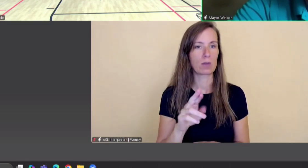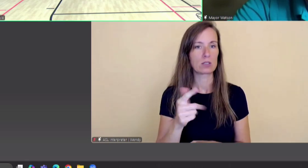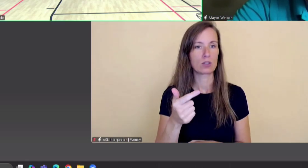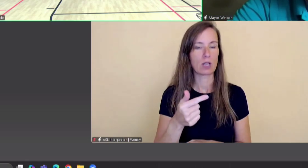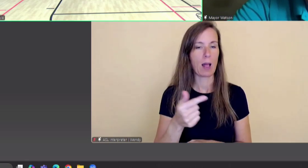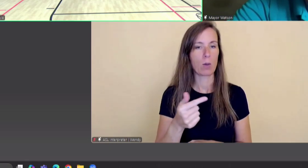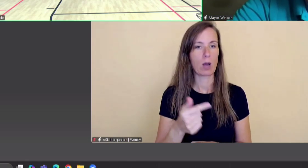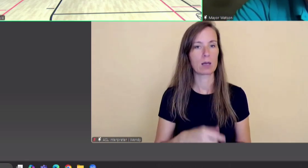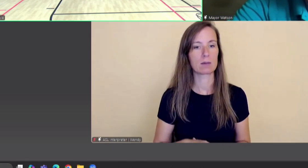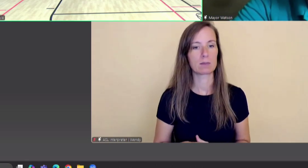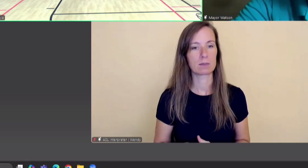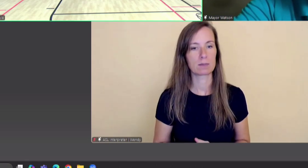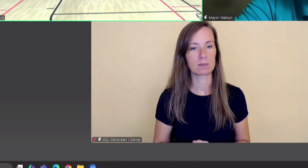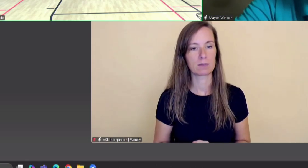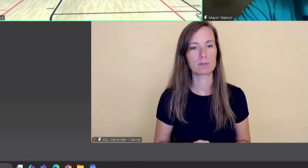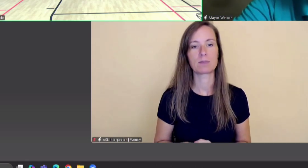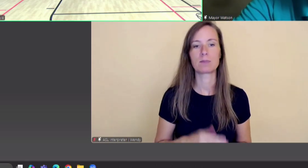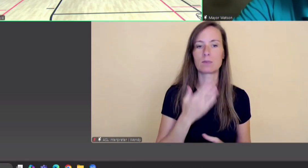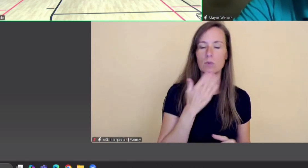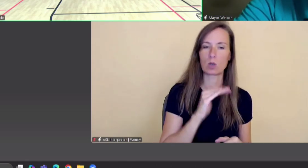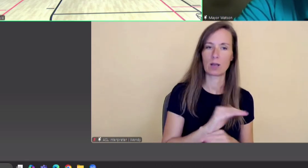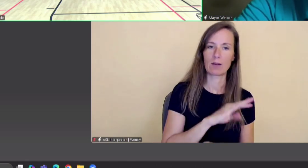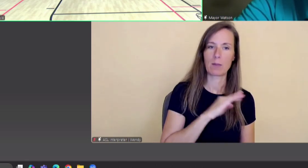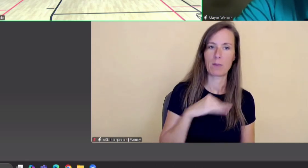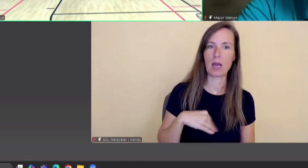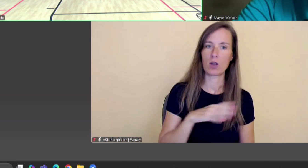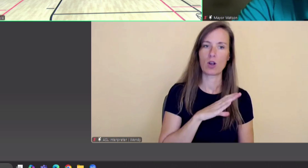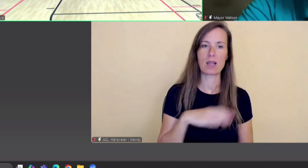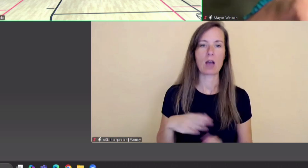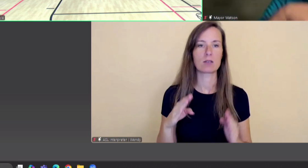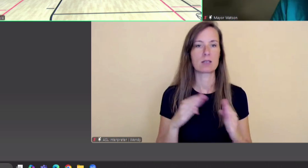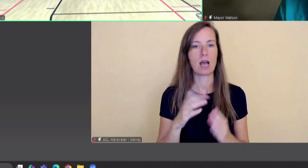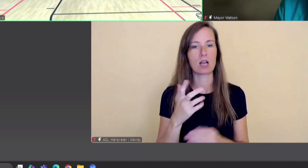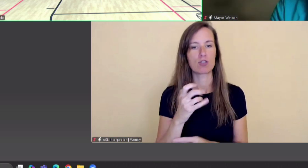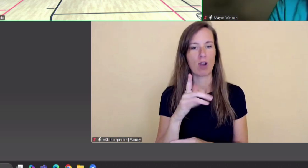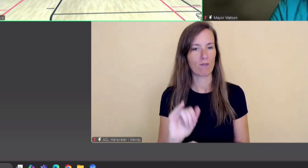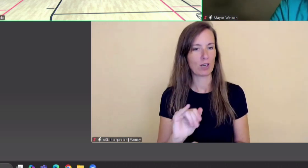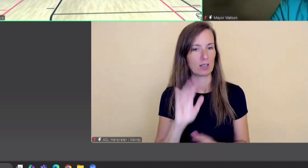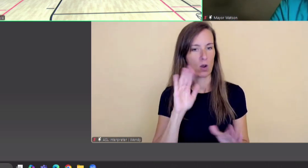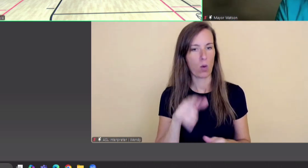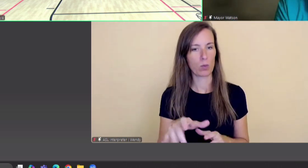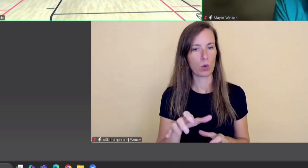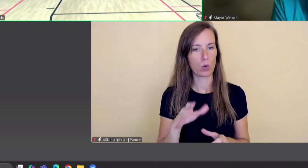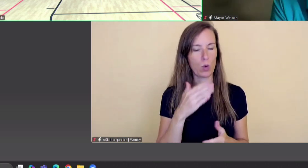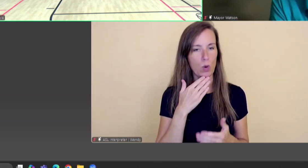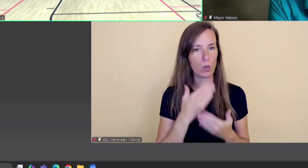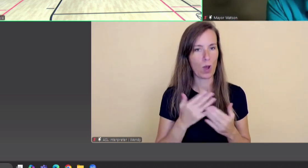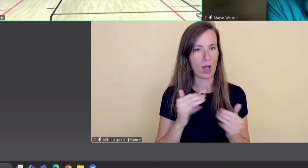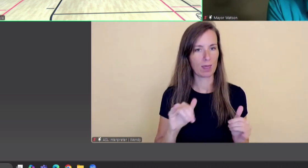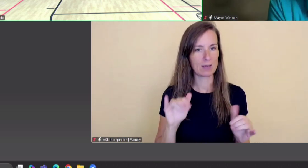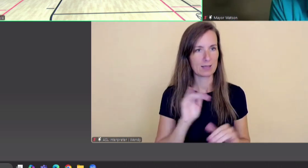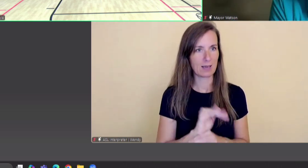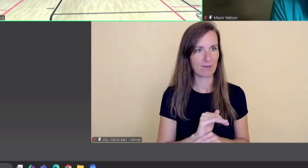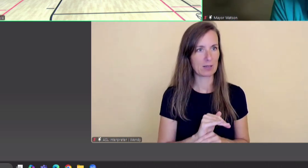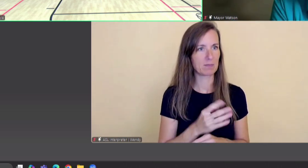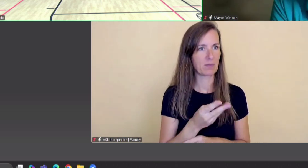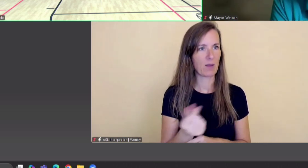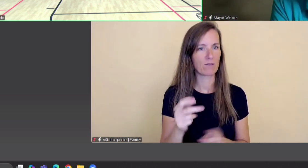Good evening, Mayor and Council and Town of Cheverly. Hope you all are doing well this evening. I just have a few items to report out this